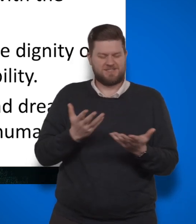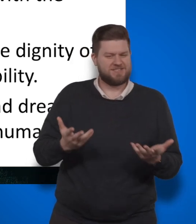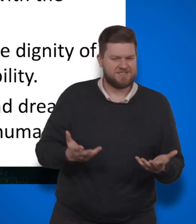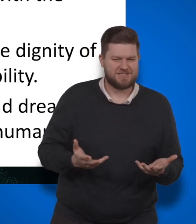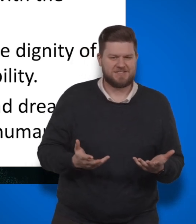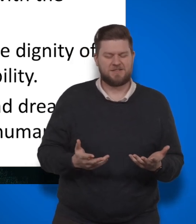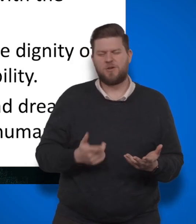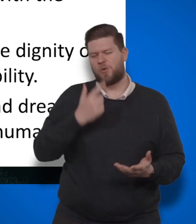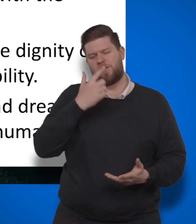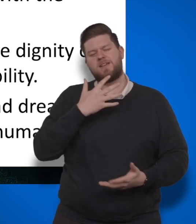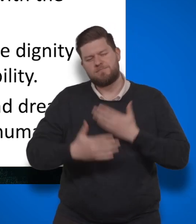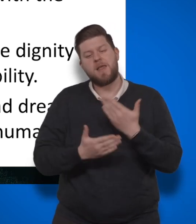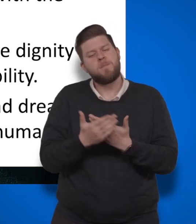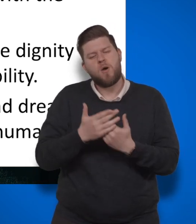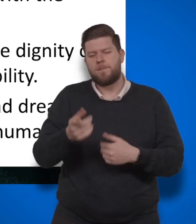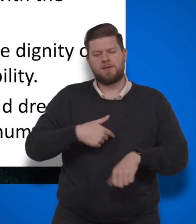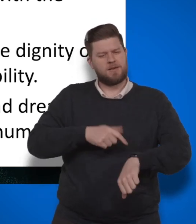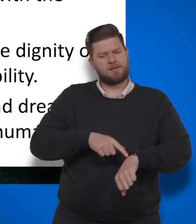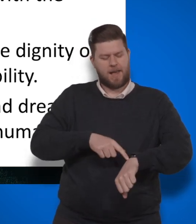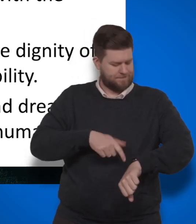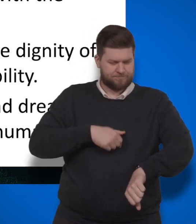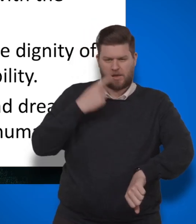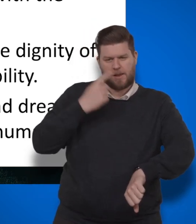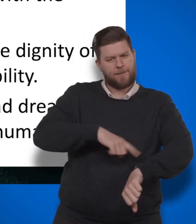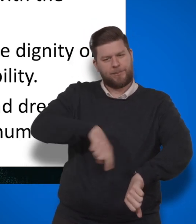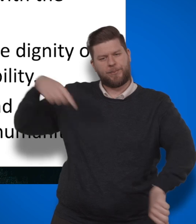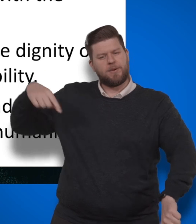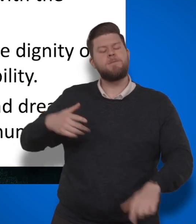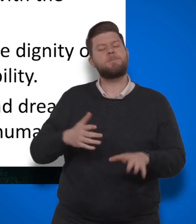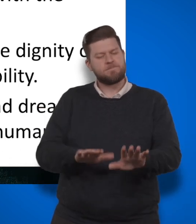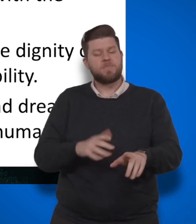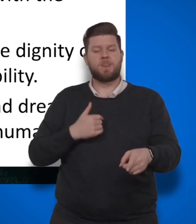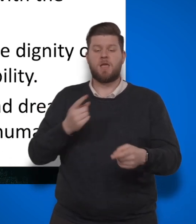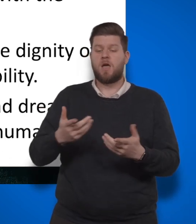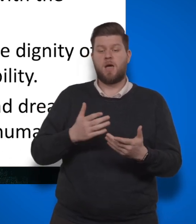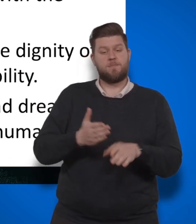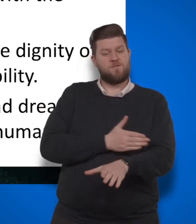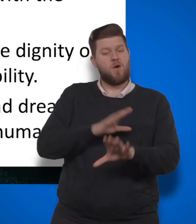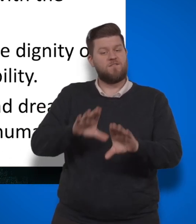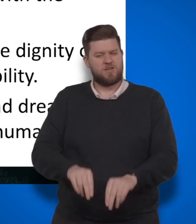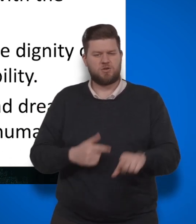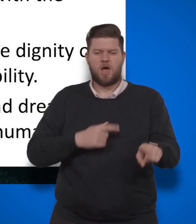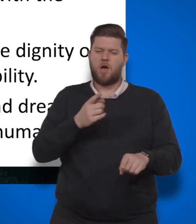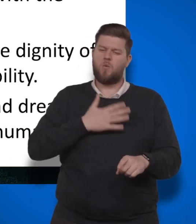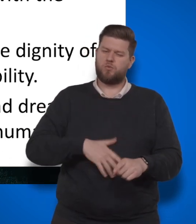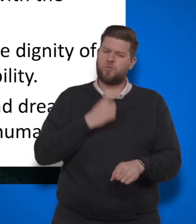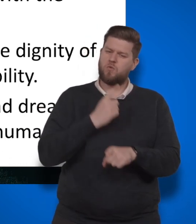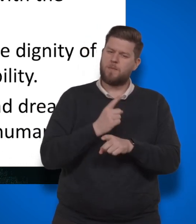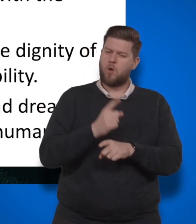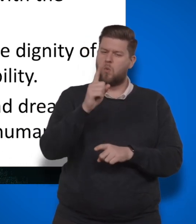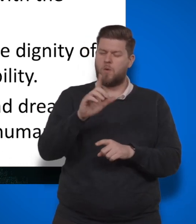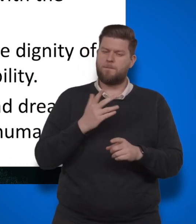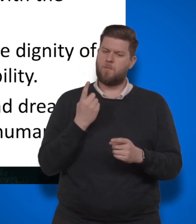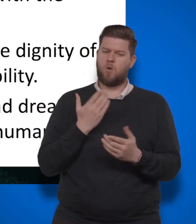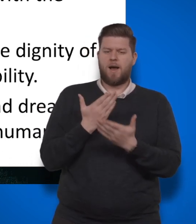running out of time. But before I finish, I want to come on to an even more outlandish claim that Christianity makes. And this comes from the idea that